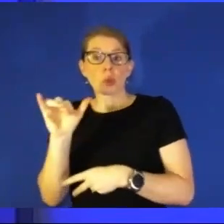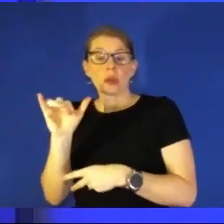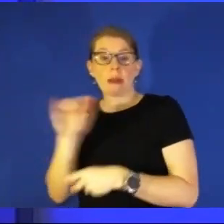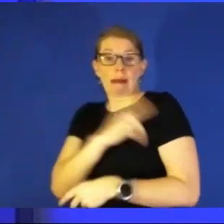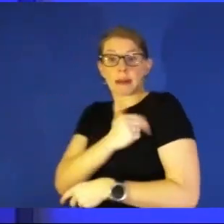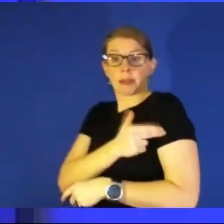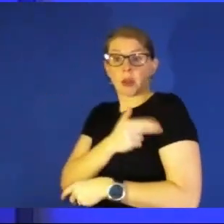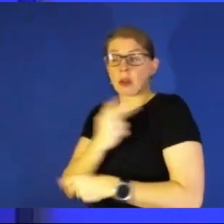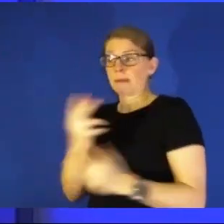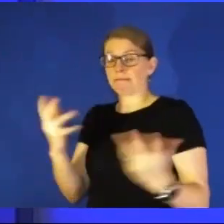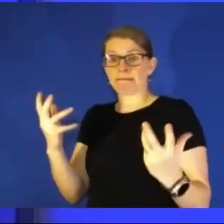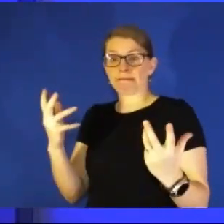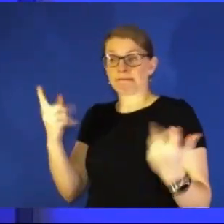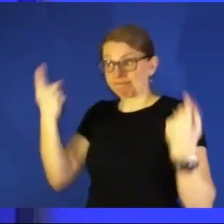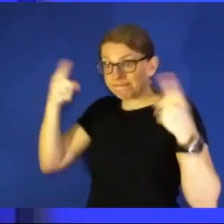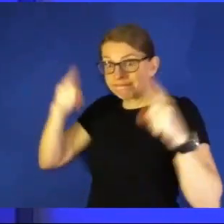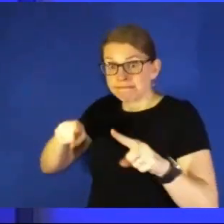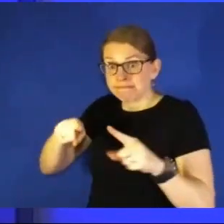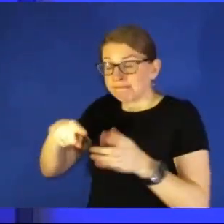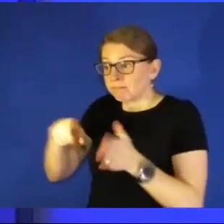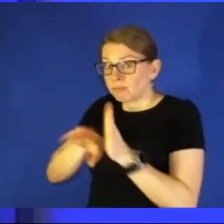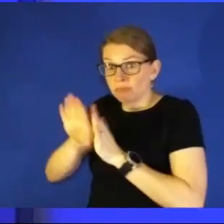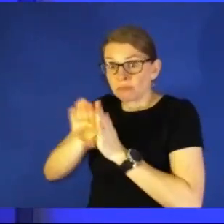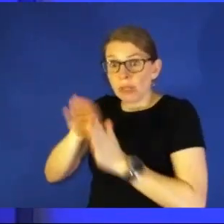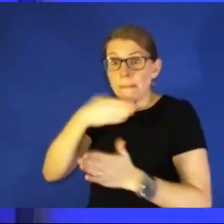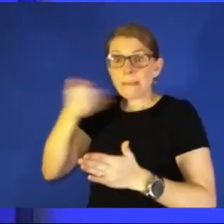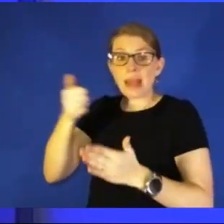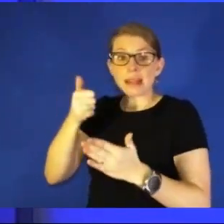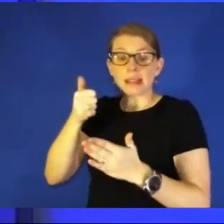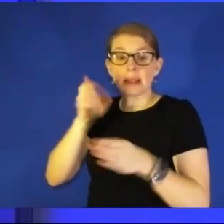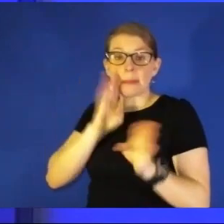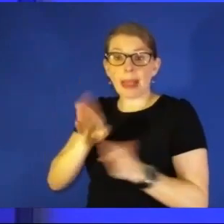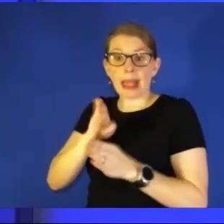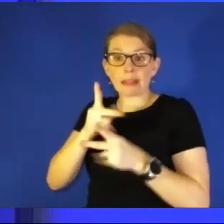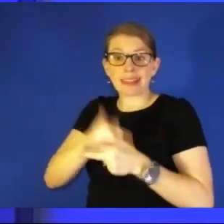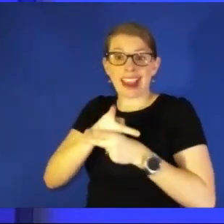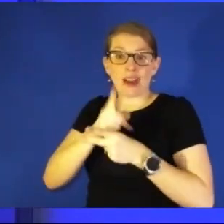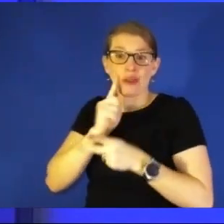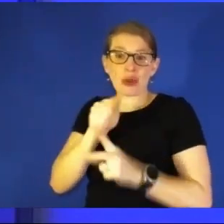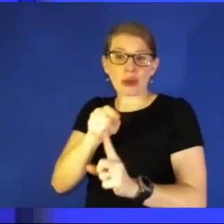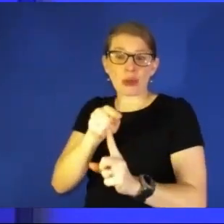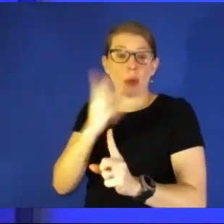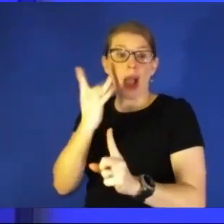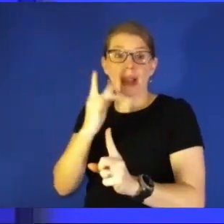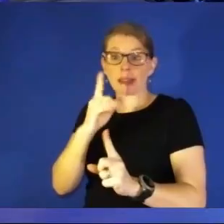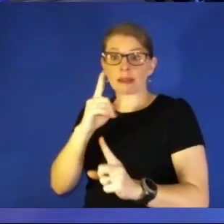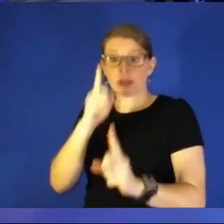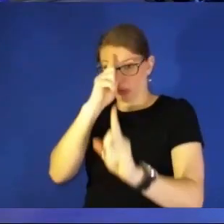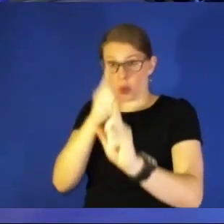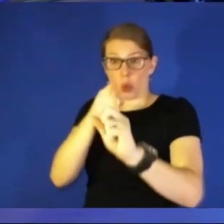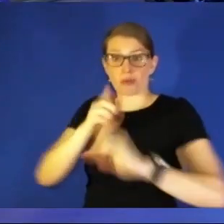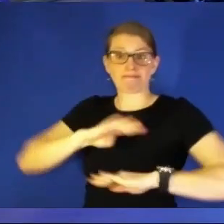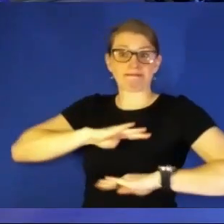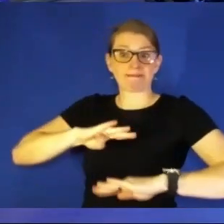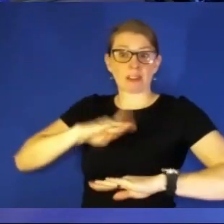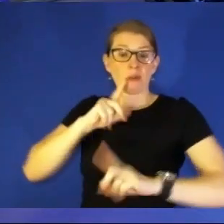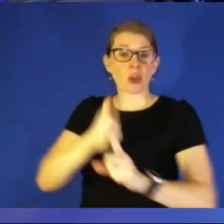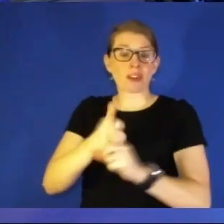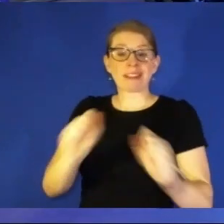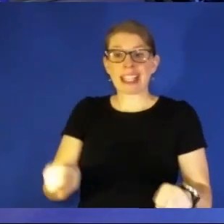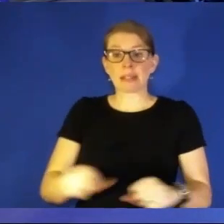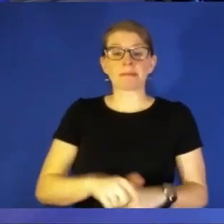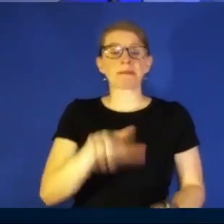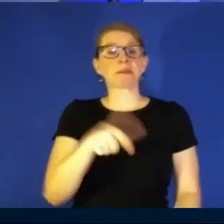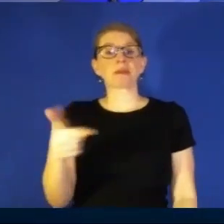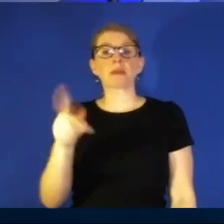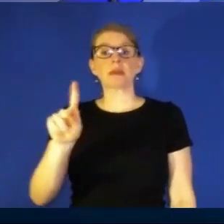best plan of care to try and meet the goals that you have for yourself. I want to turn to Kate now. Kate,